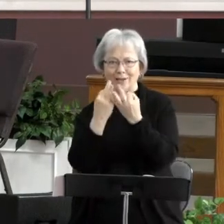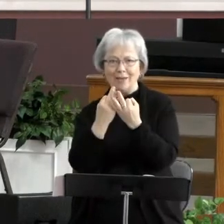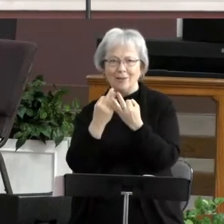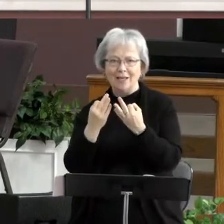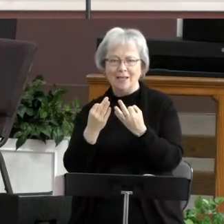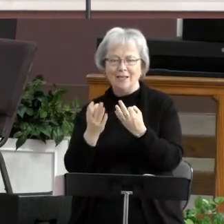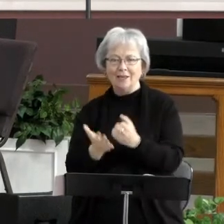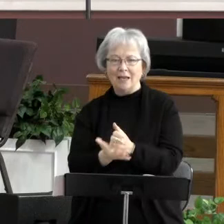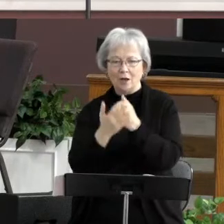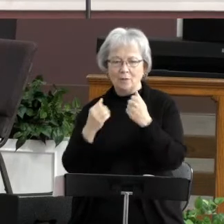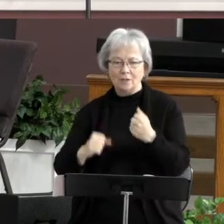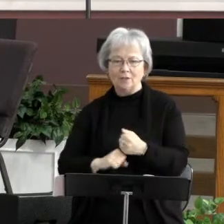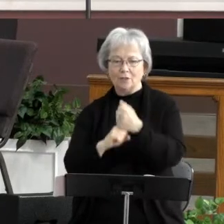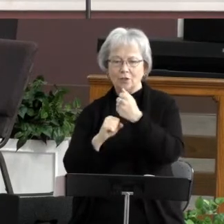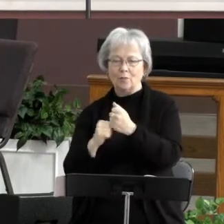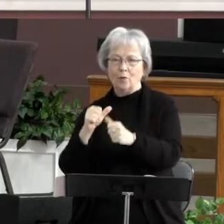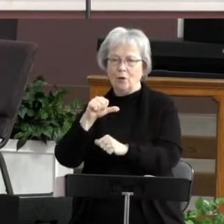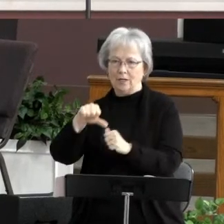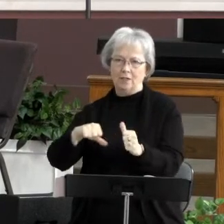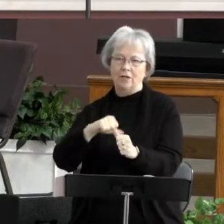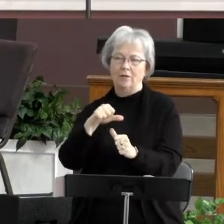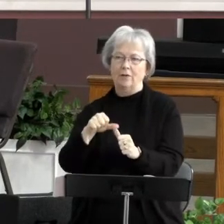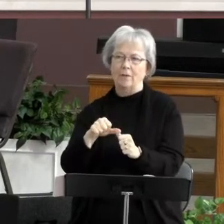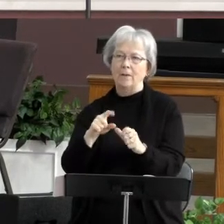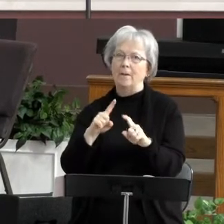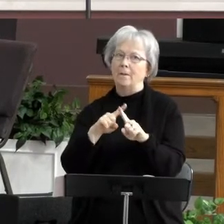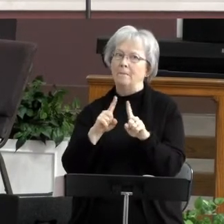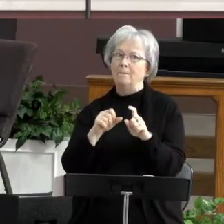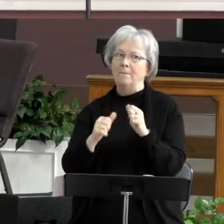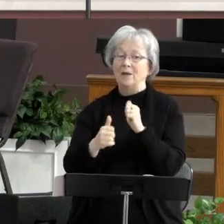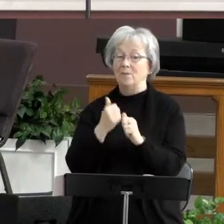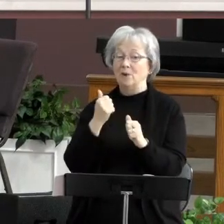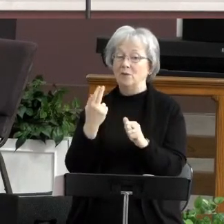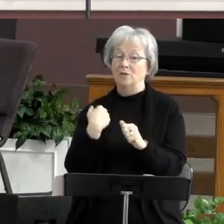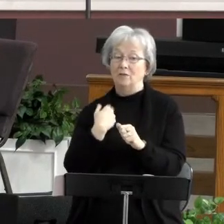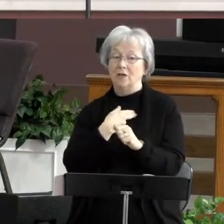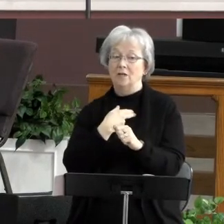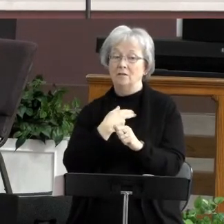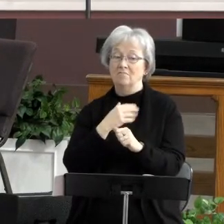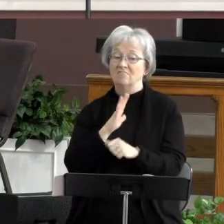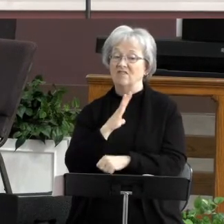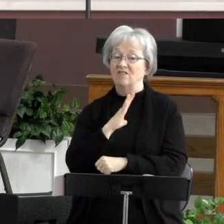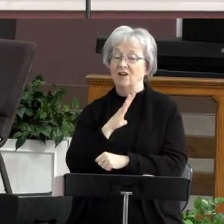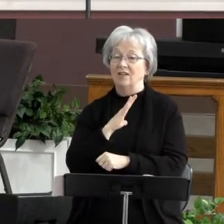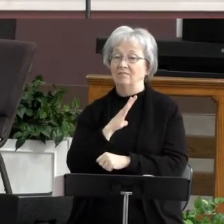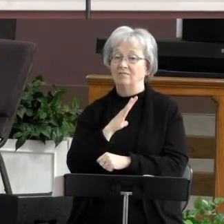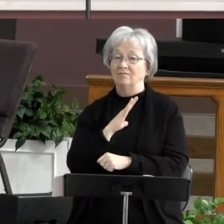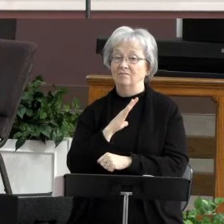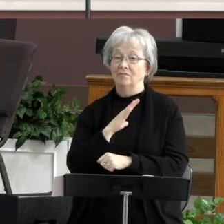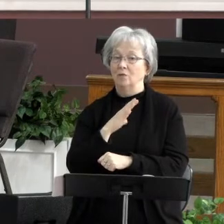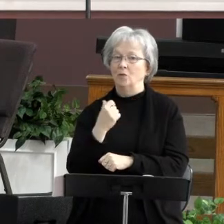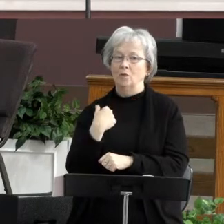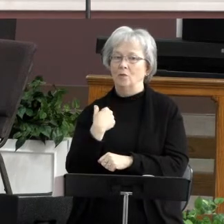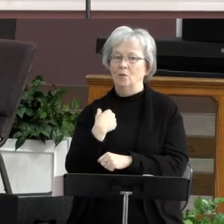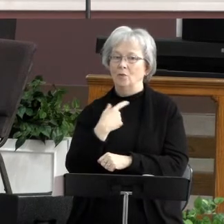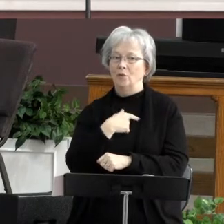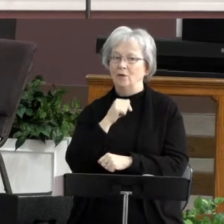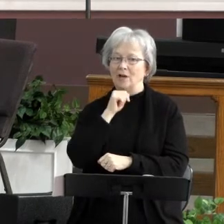support one another. But most of us are doing okay. We're not running out of